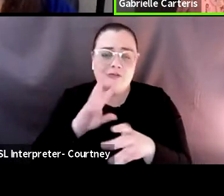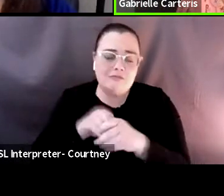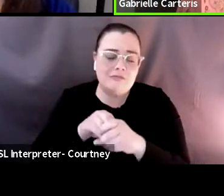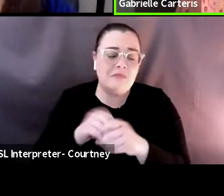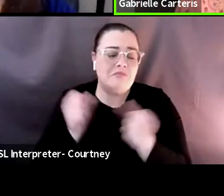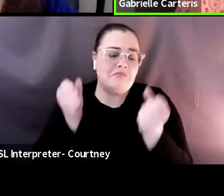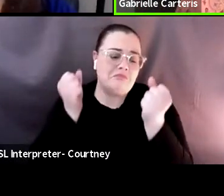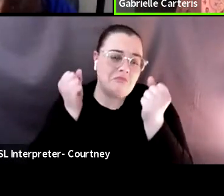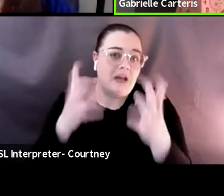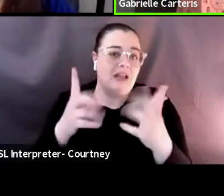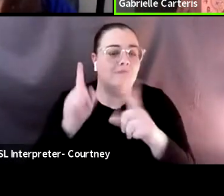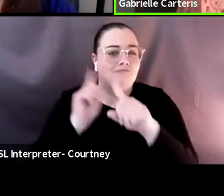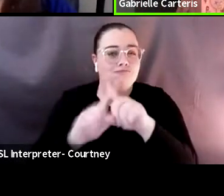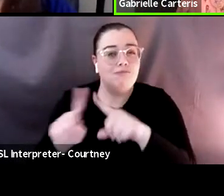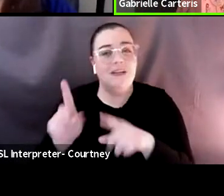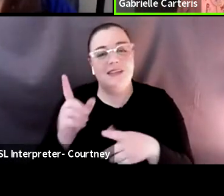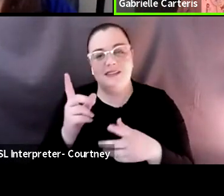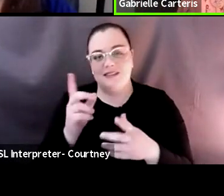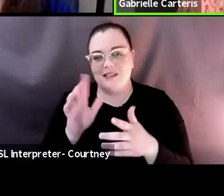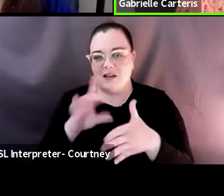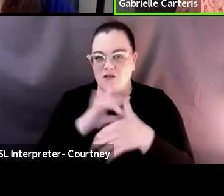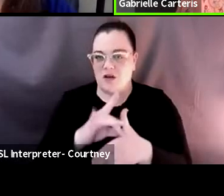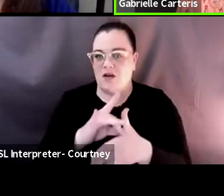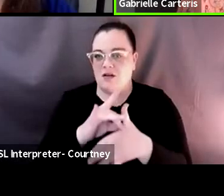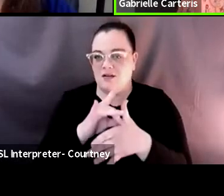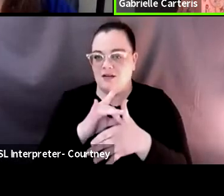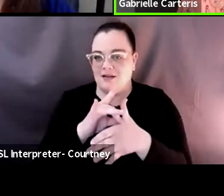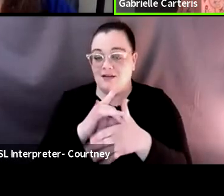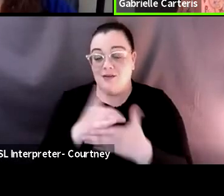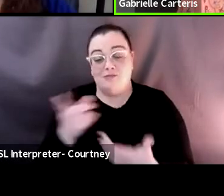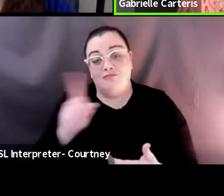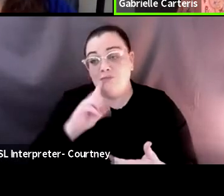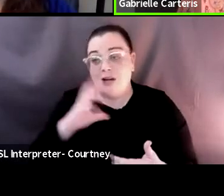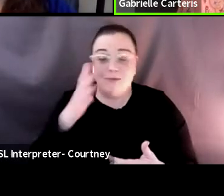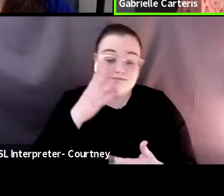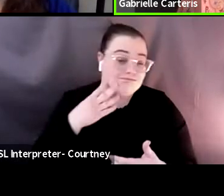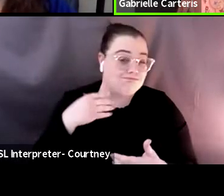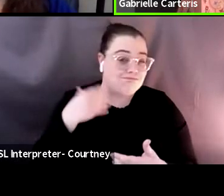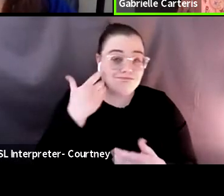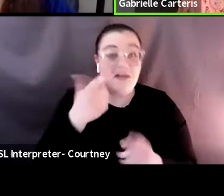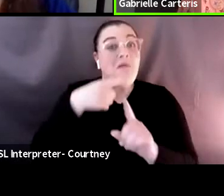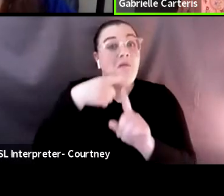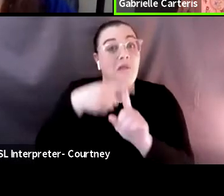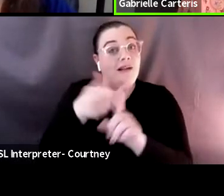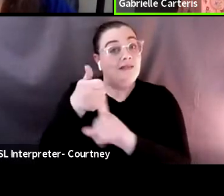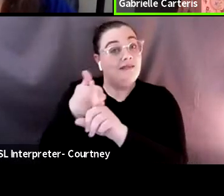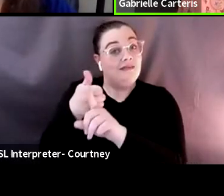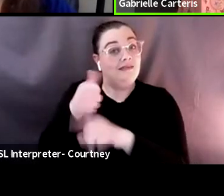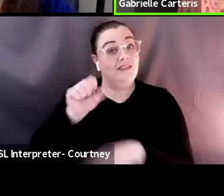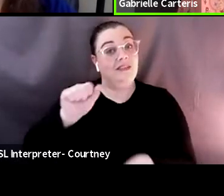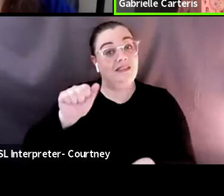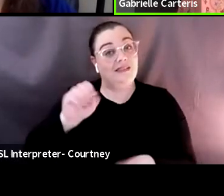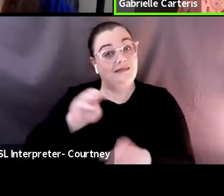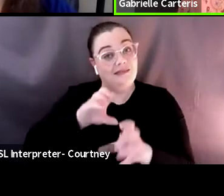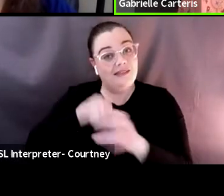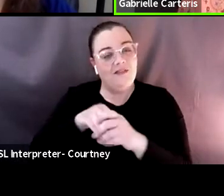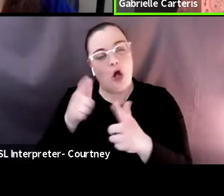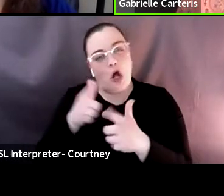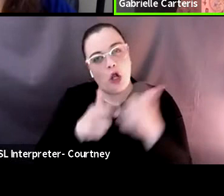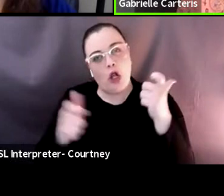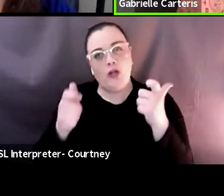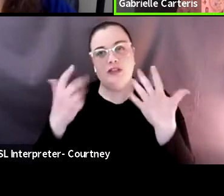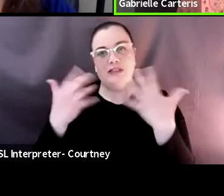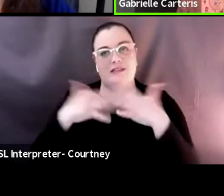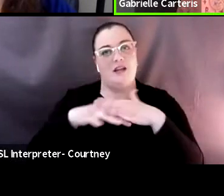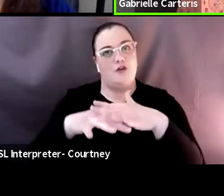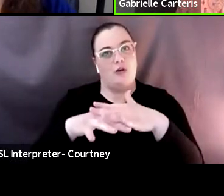probably every other type of content you can think of. Sam is also the architect behind some of the largest FCPX integrations in the